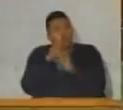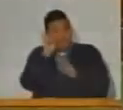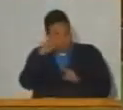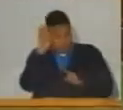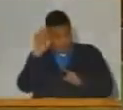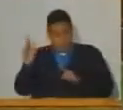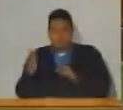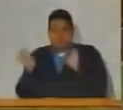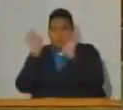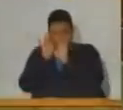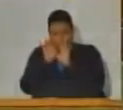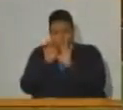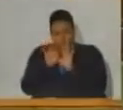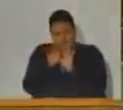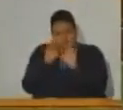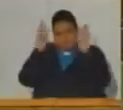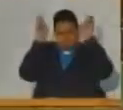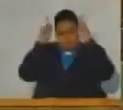this legislative year.